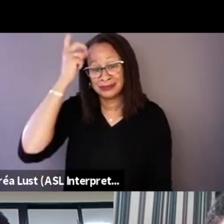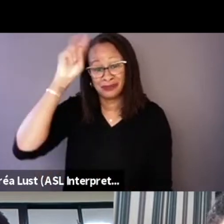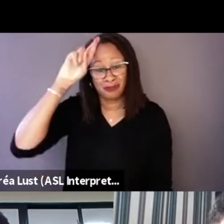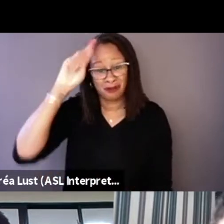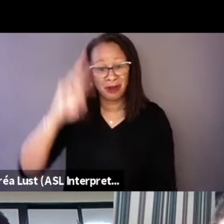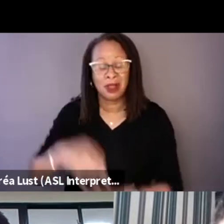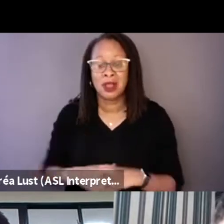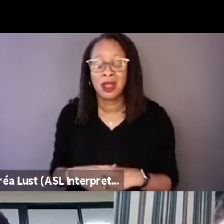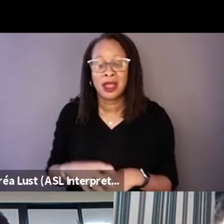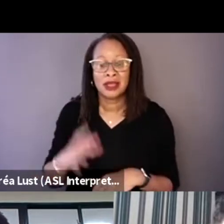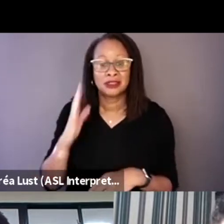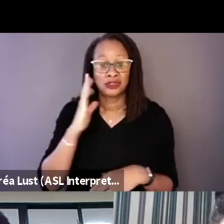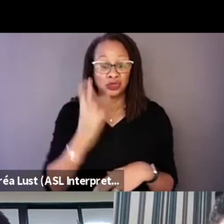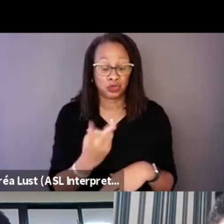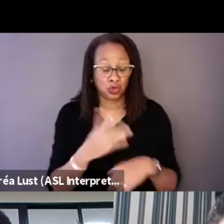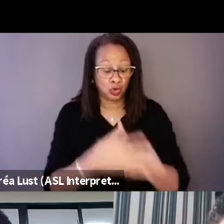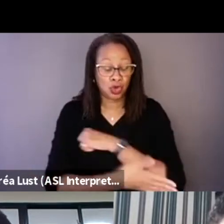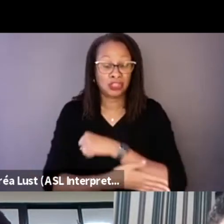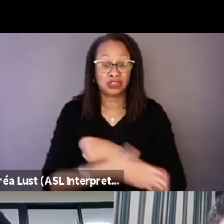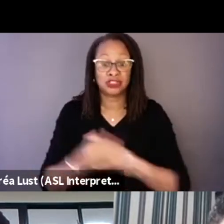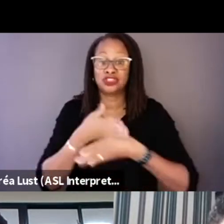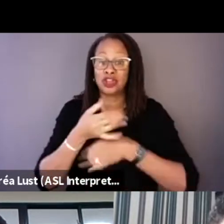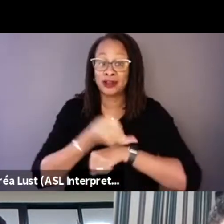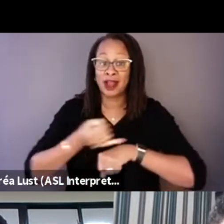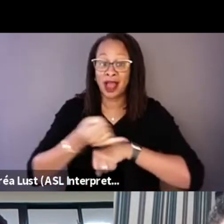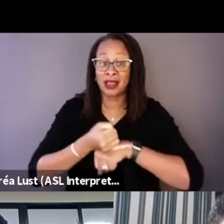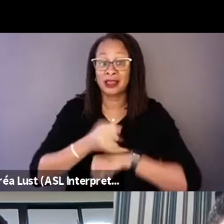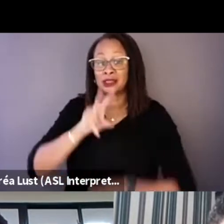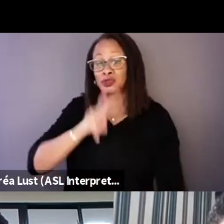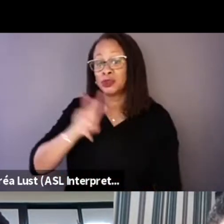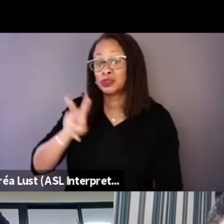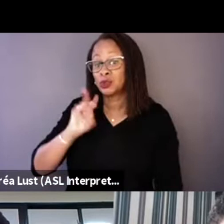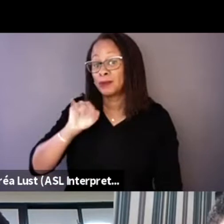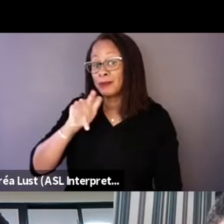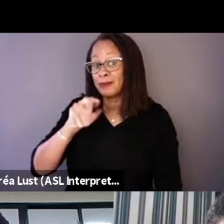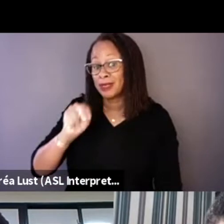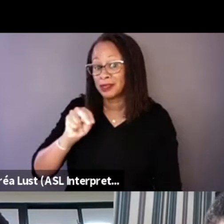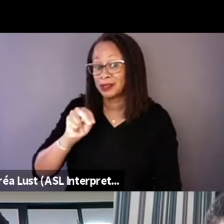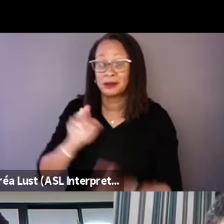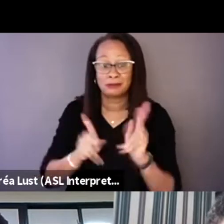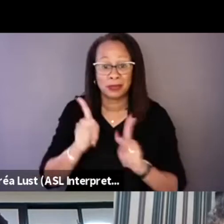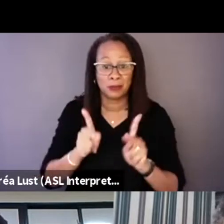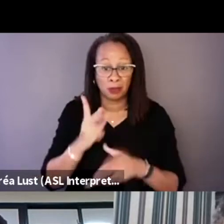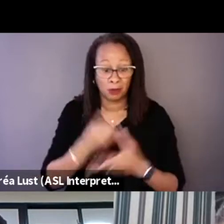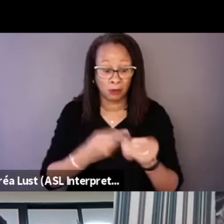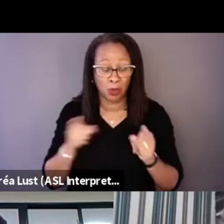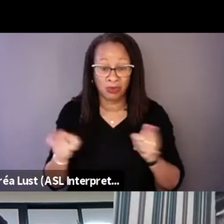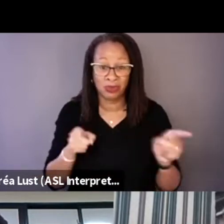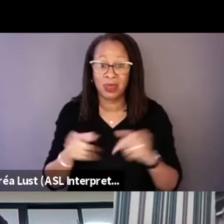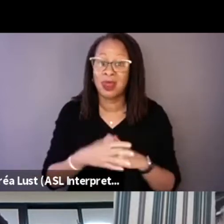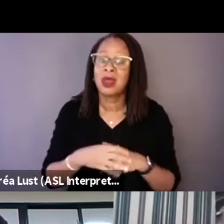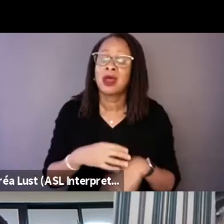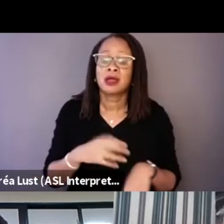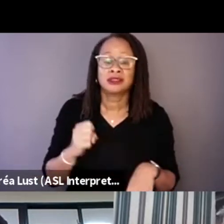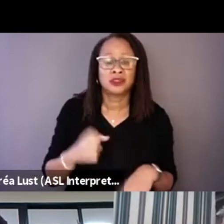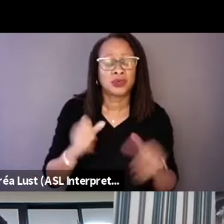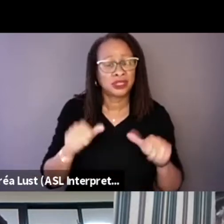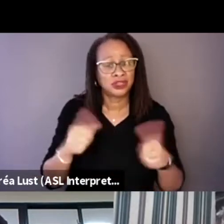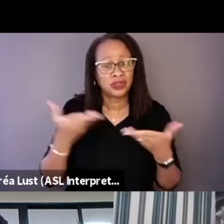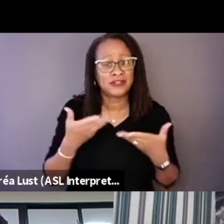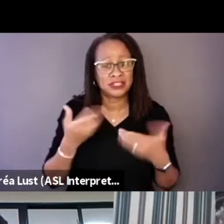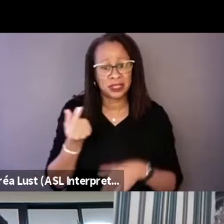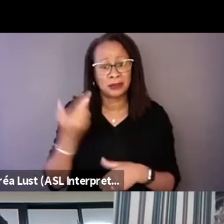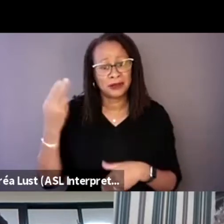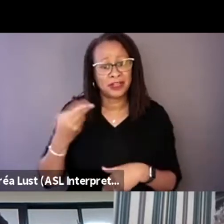of 22 million people. Could you give us some of the history of the tensions between these 2 countries who share an island leading